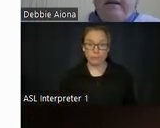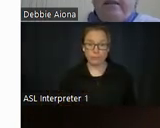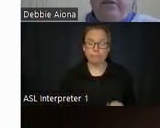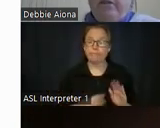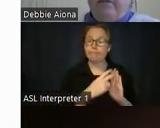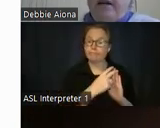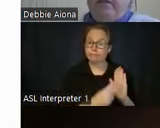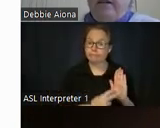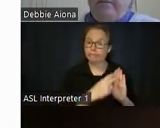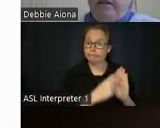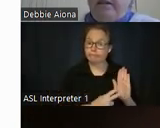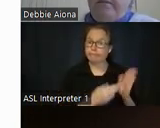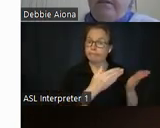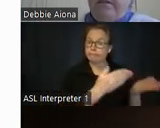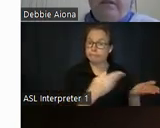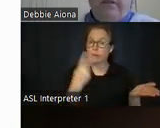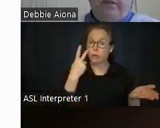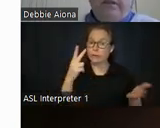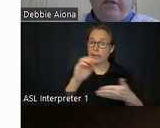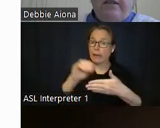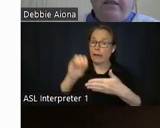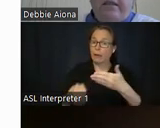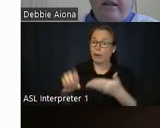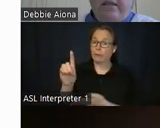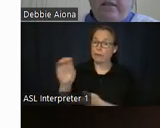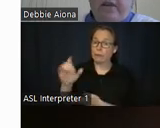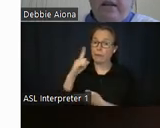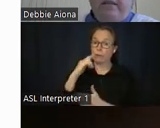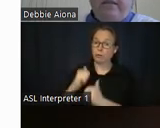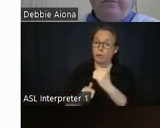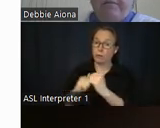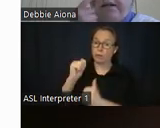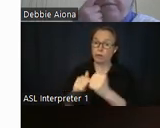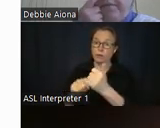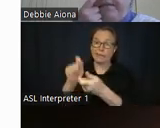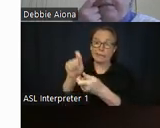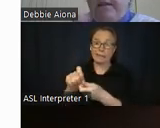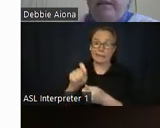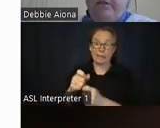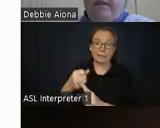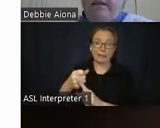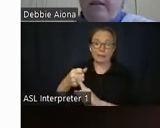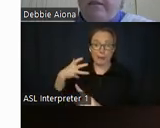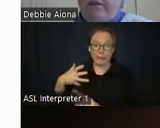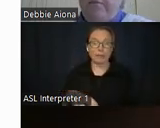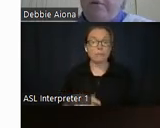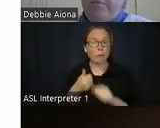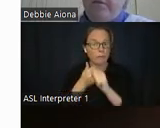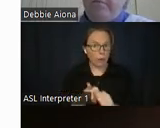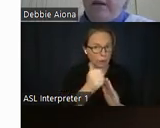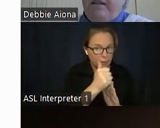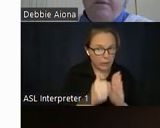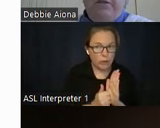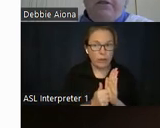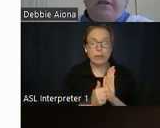This slide shows the outcome documents for the structure and details phase. Based on the agenda and scope